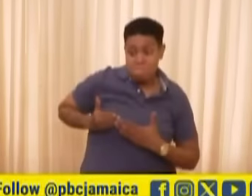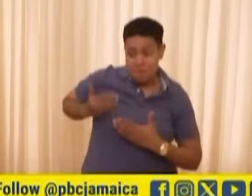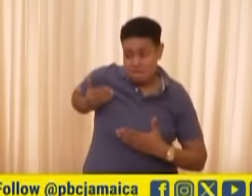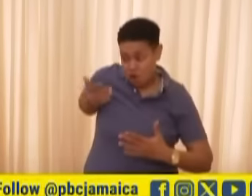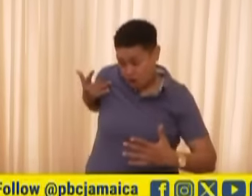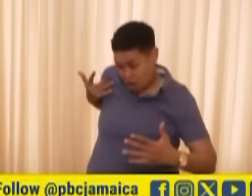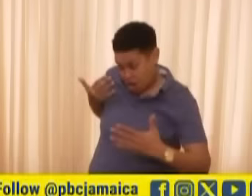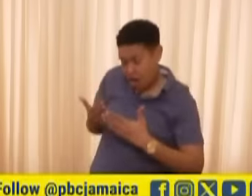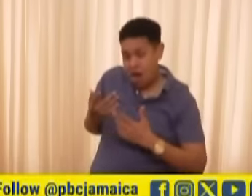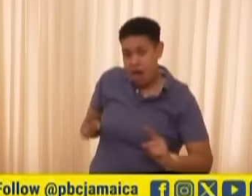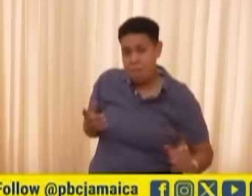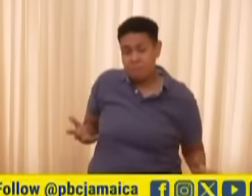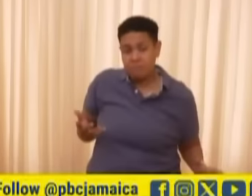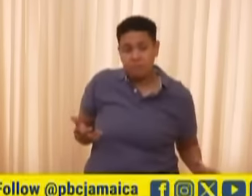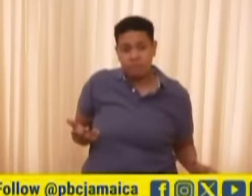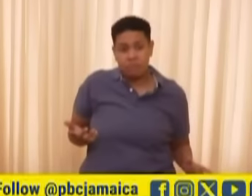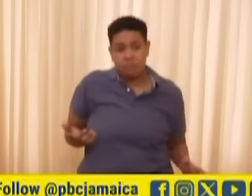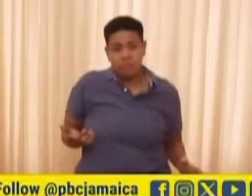before,